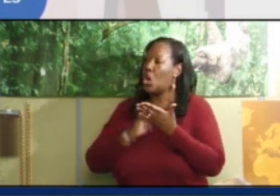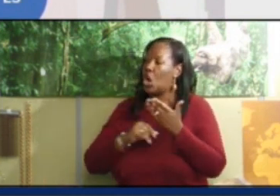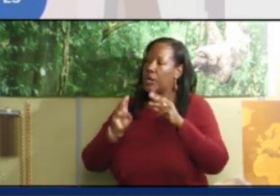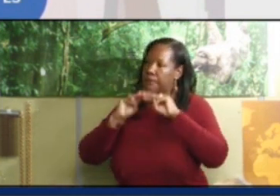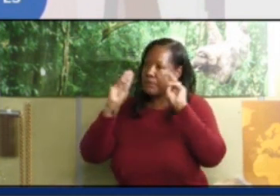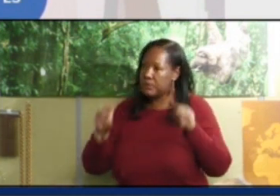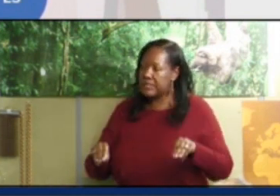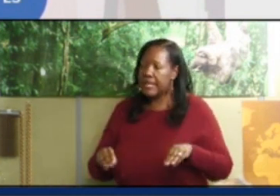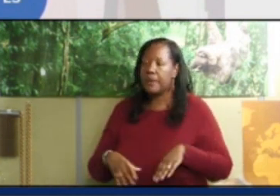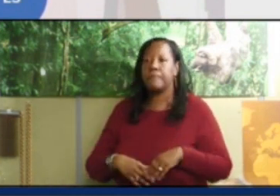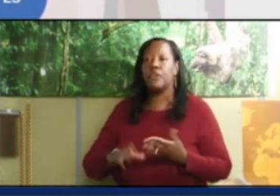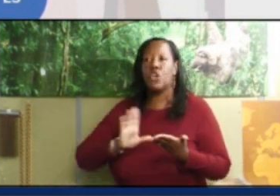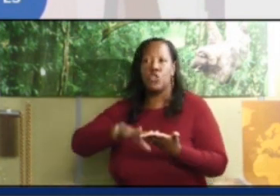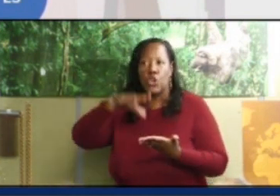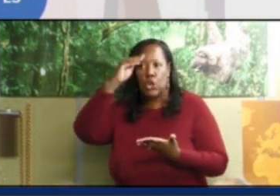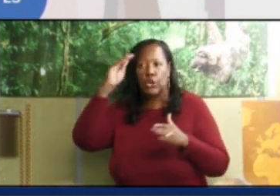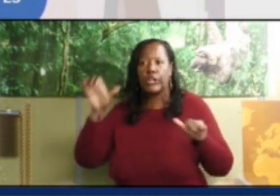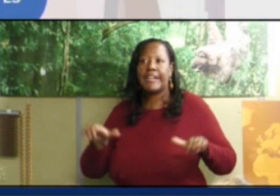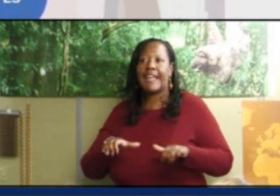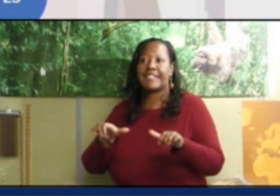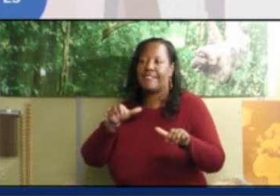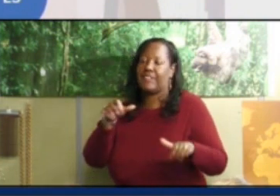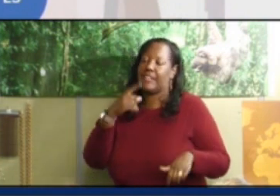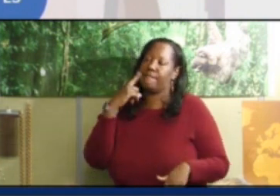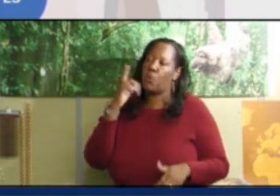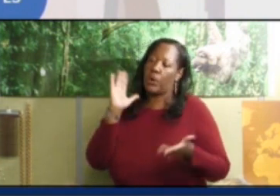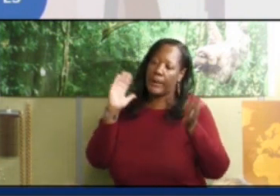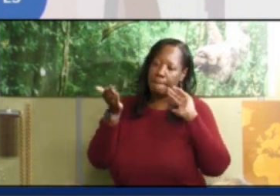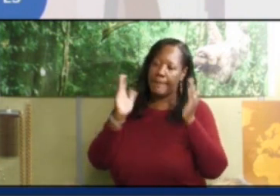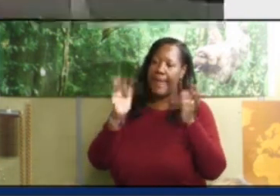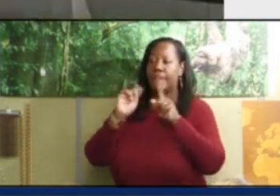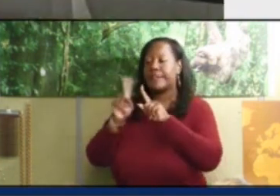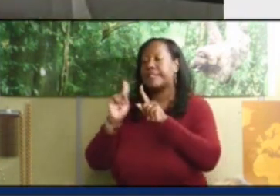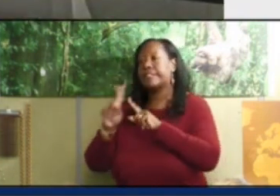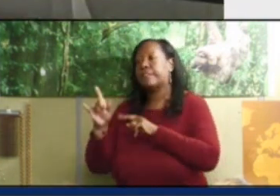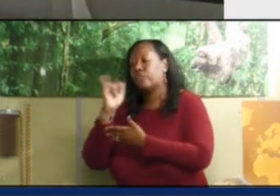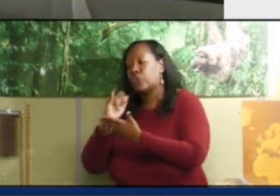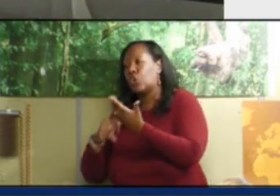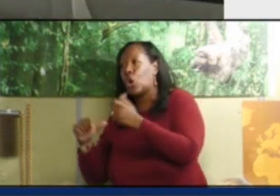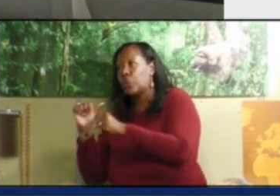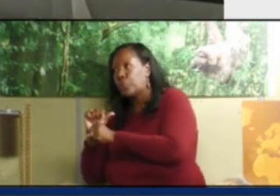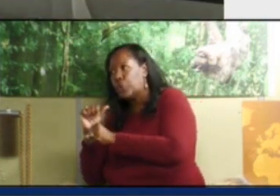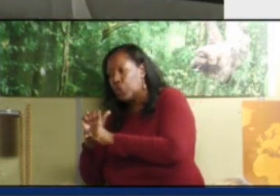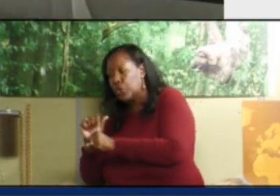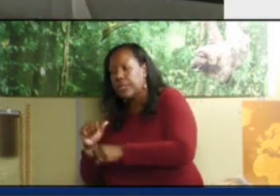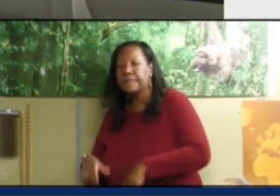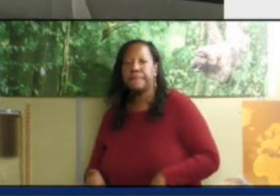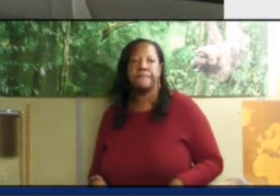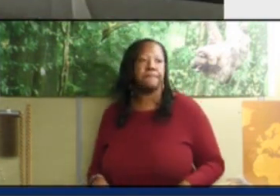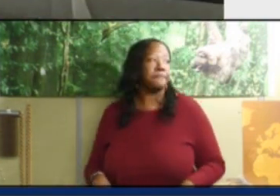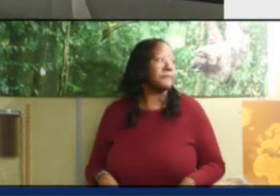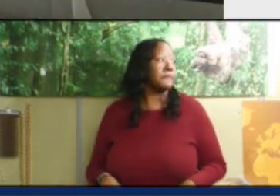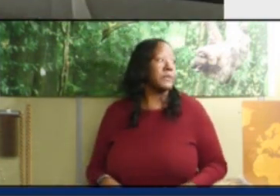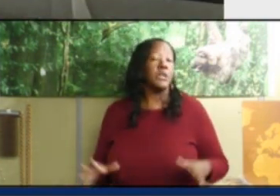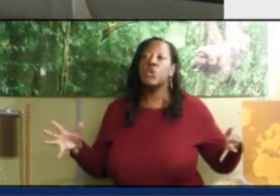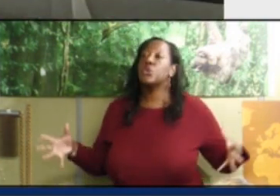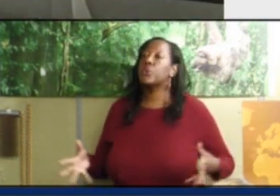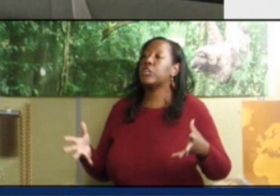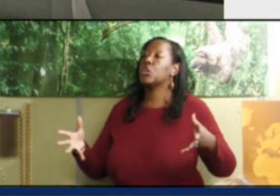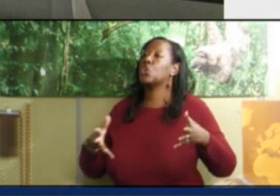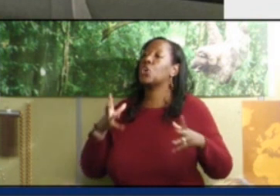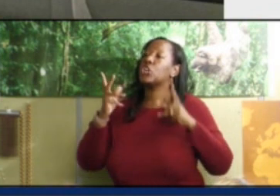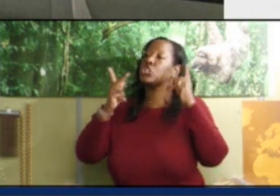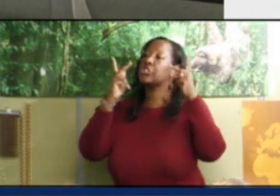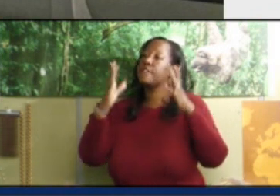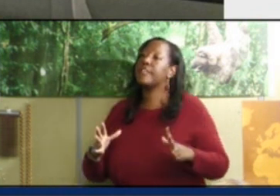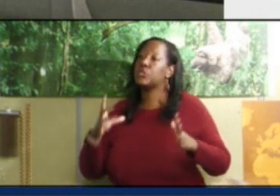they have, comparing different artworks. You can encourage visitors to notice patterns